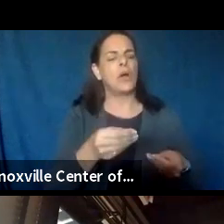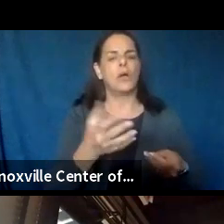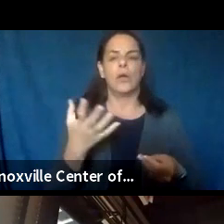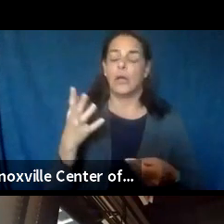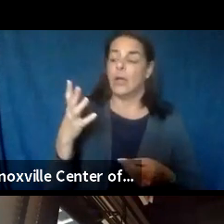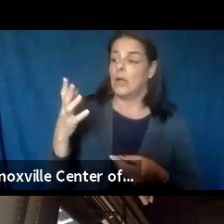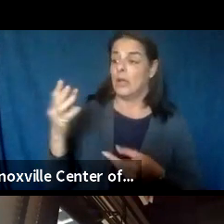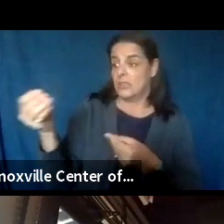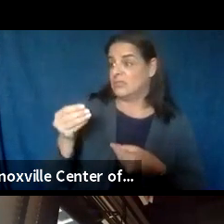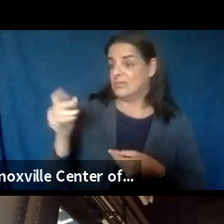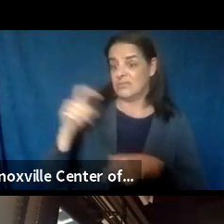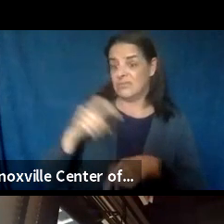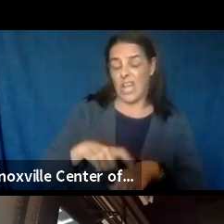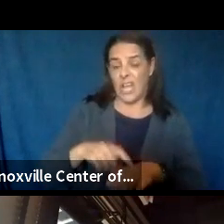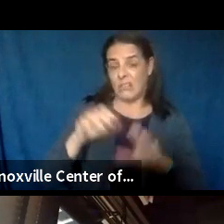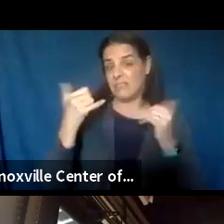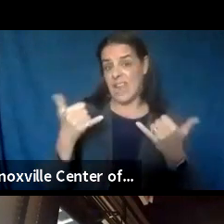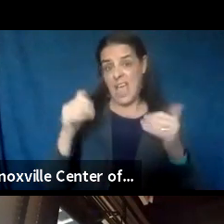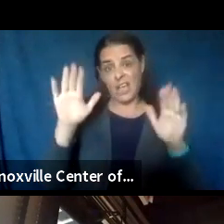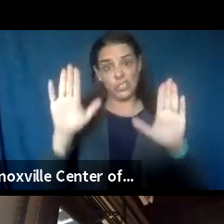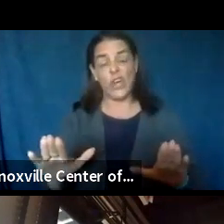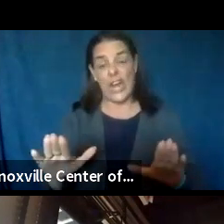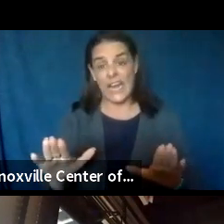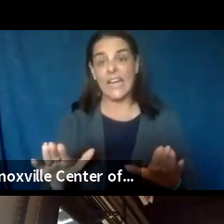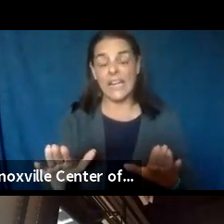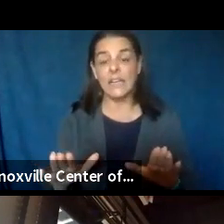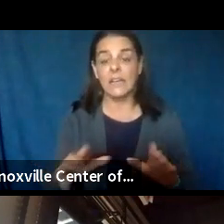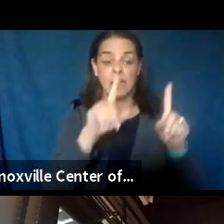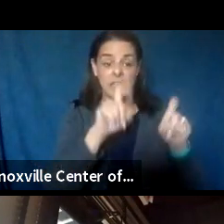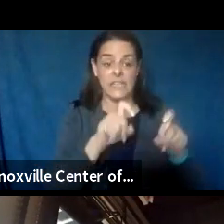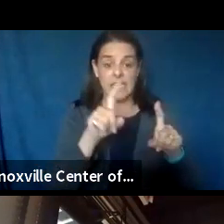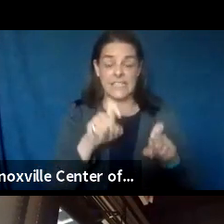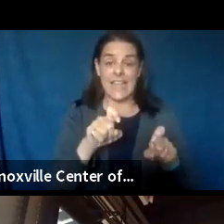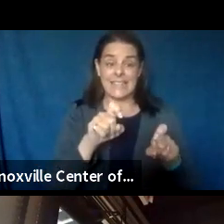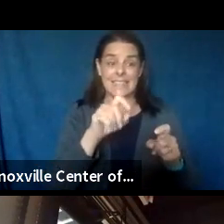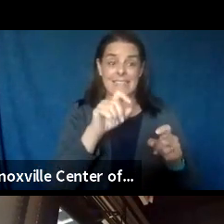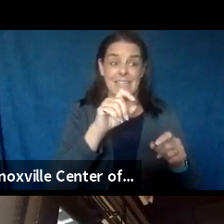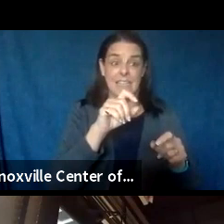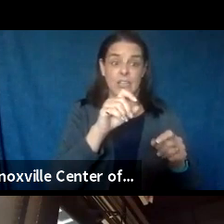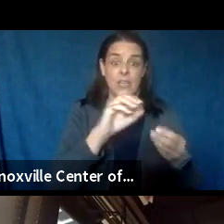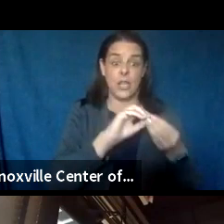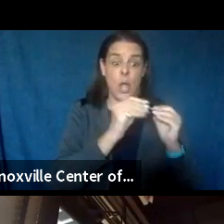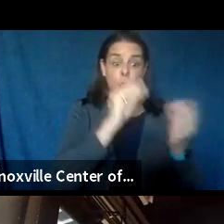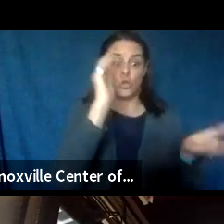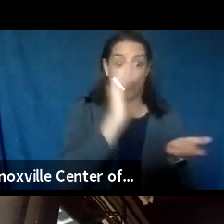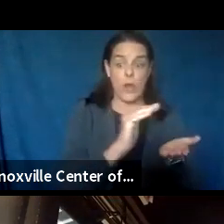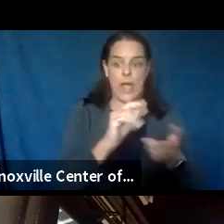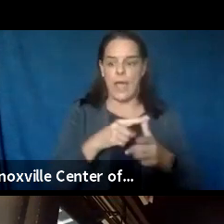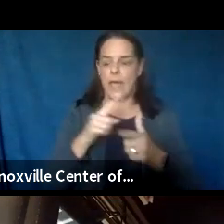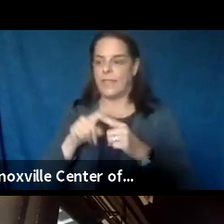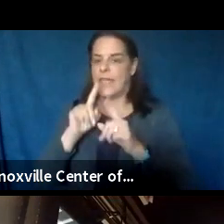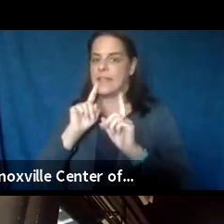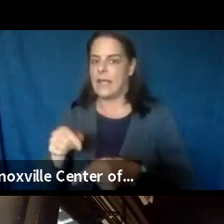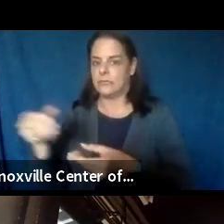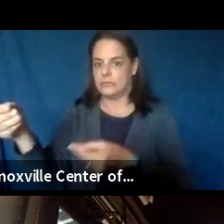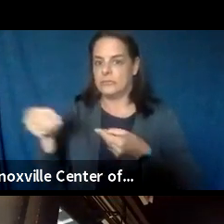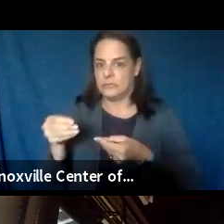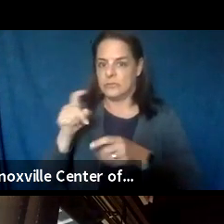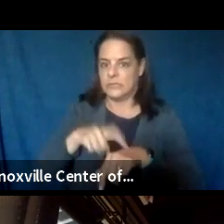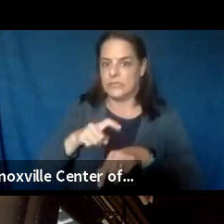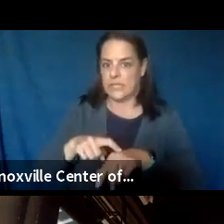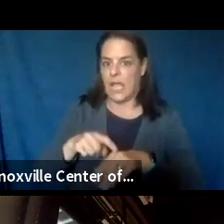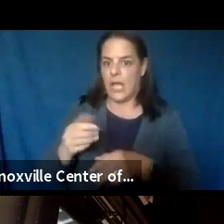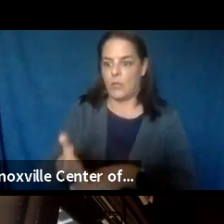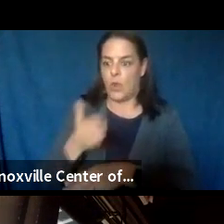Turnaround time is great right now. With testing volume going down, turnaround time is improved. If